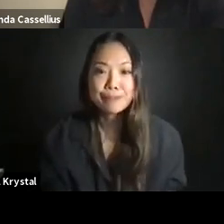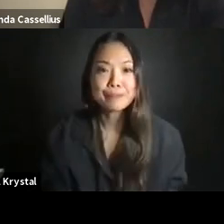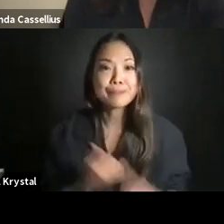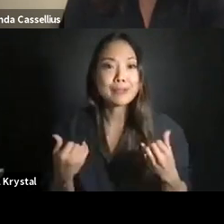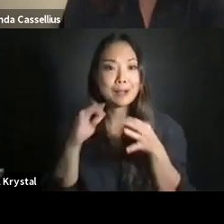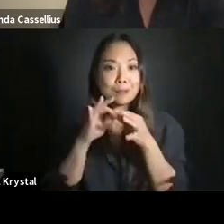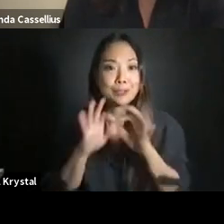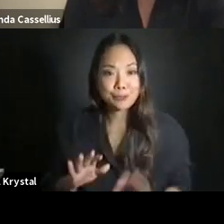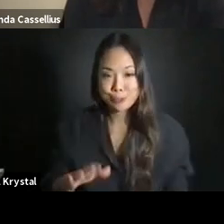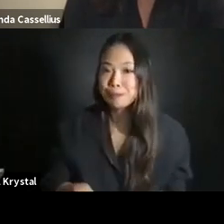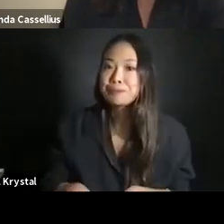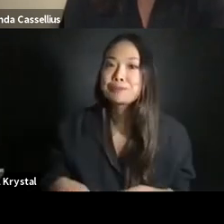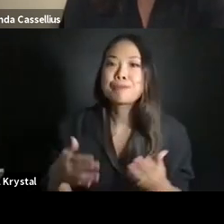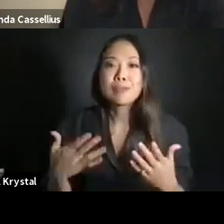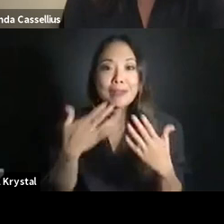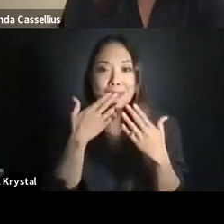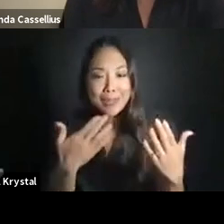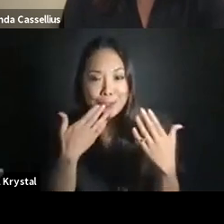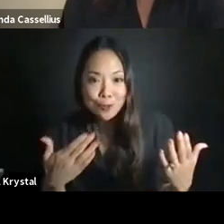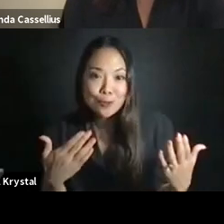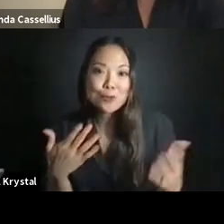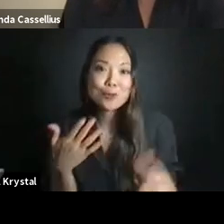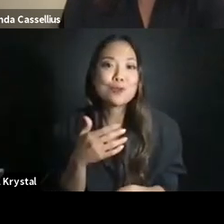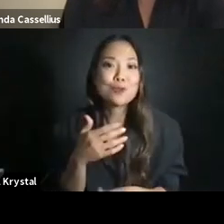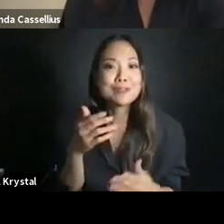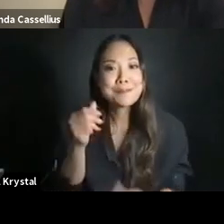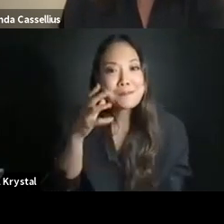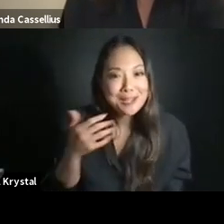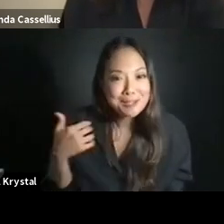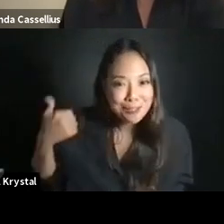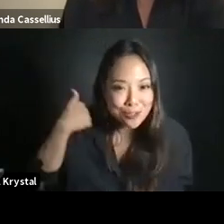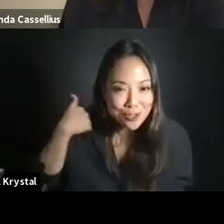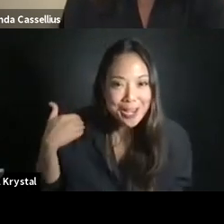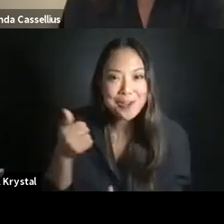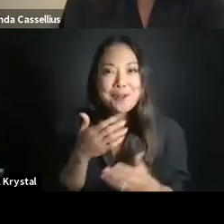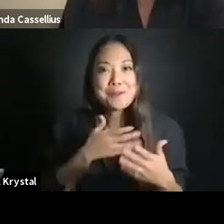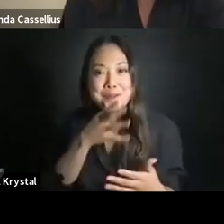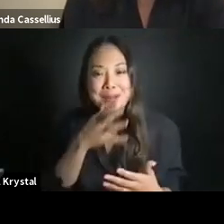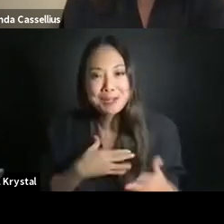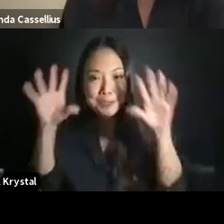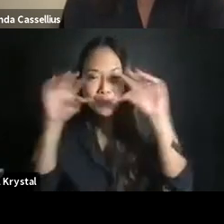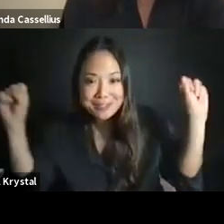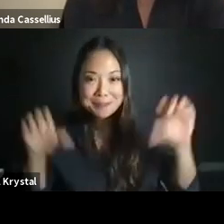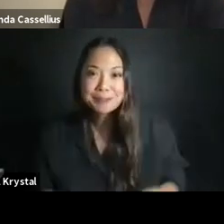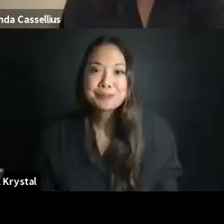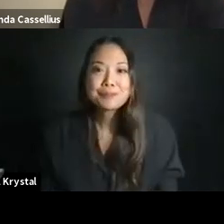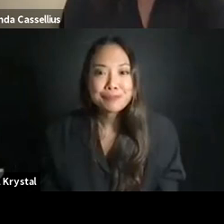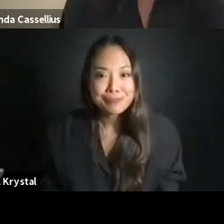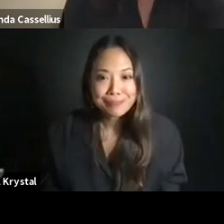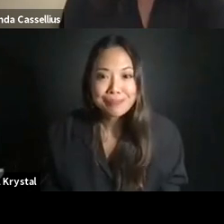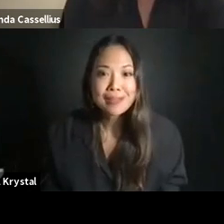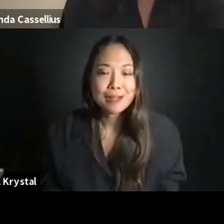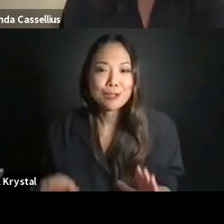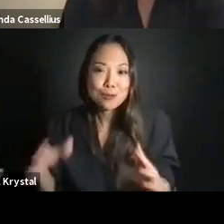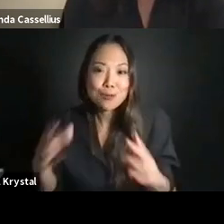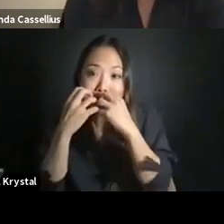thank you very much madam superintendent because of the fact that you're valuing what it is the hispanic heritage and